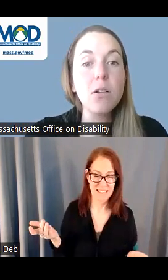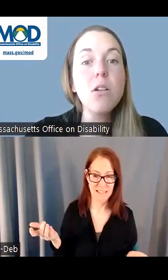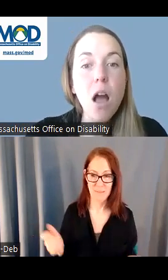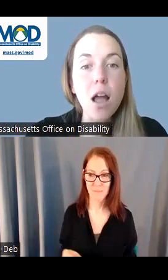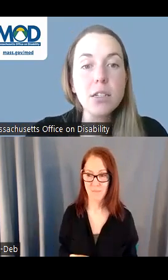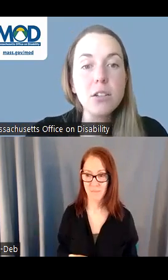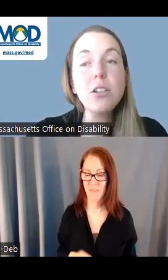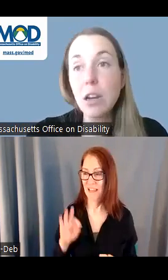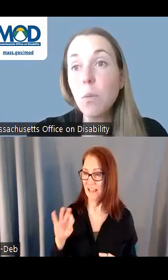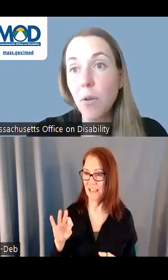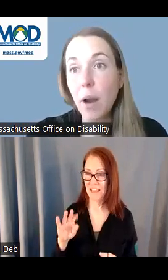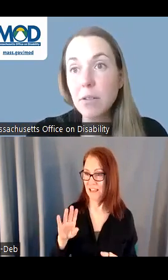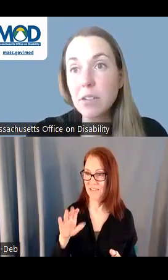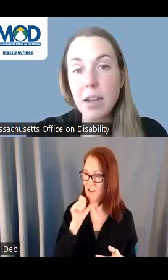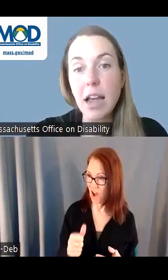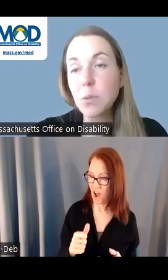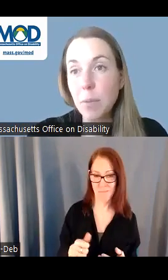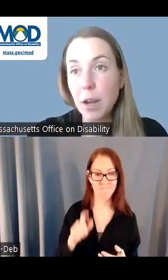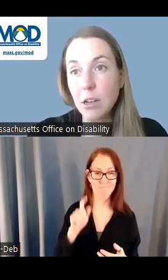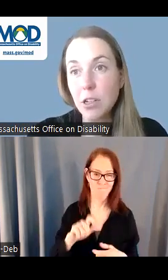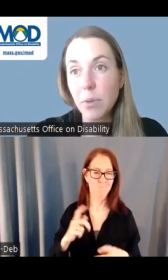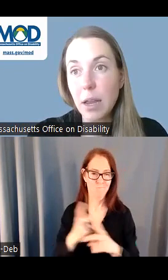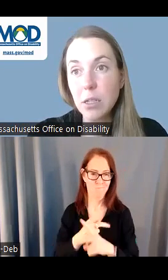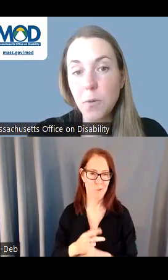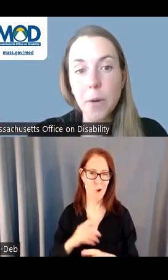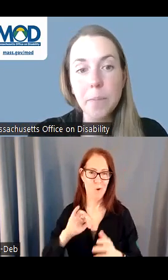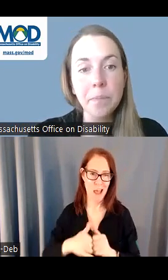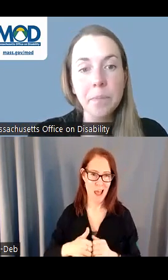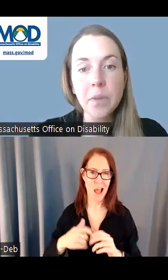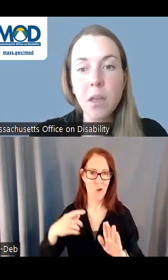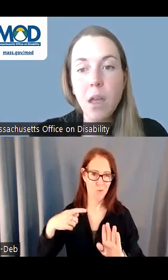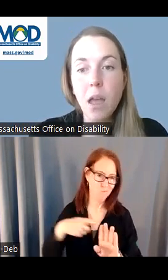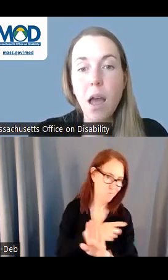if they're not, you need a workaround, and that's what a mitigation plan is for.